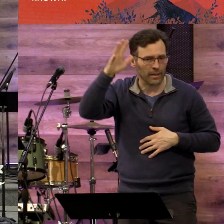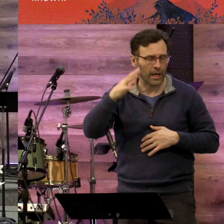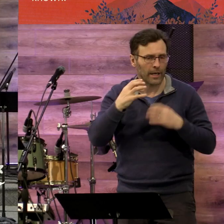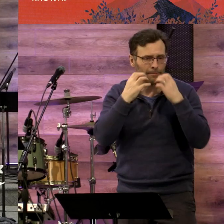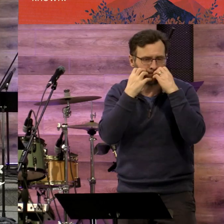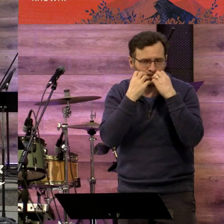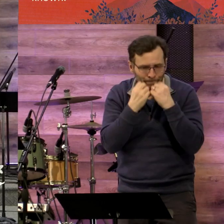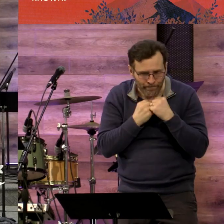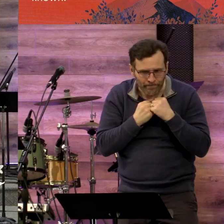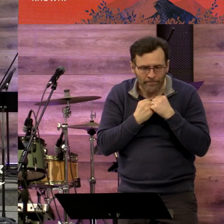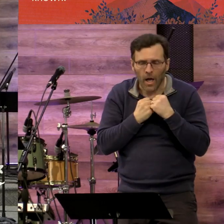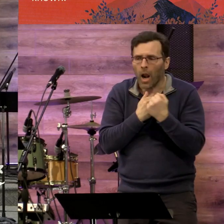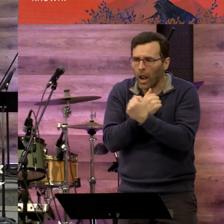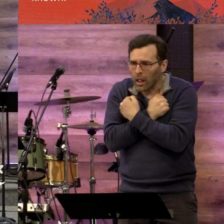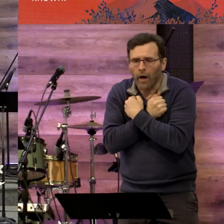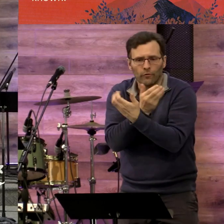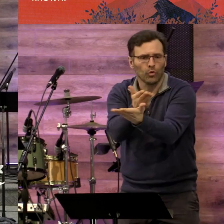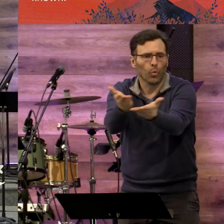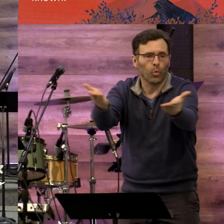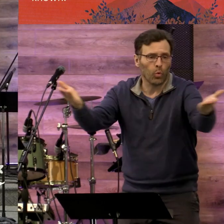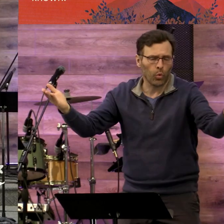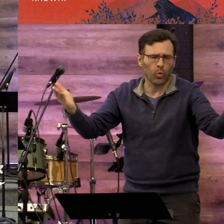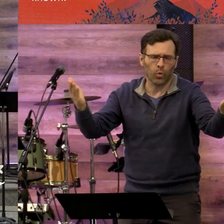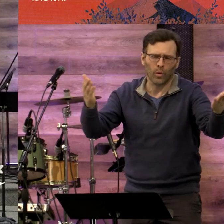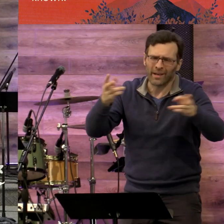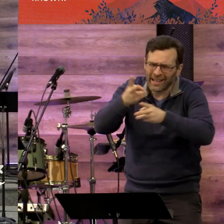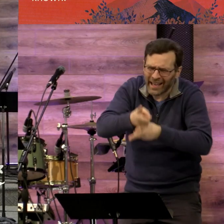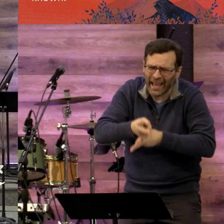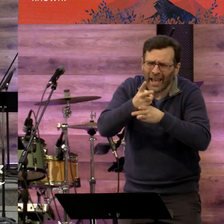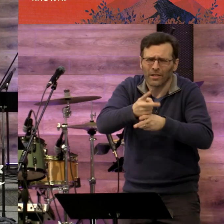He loves you. He cares for you.